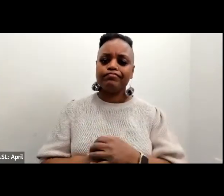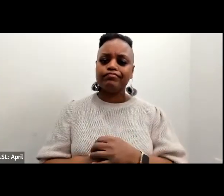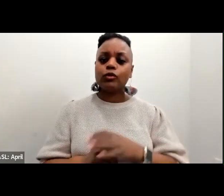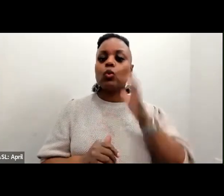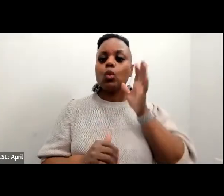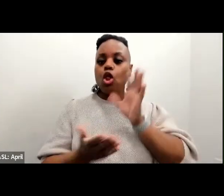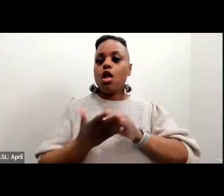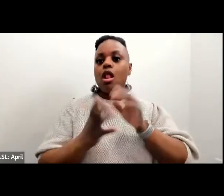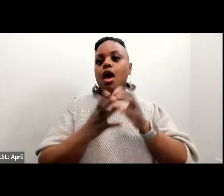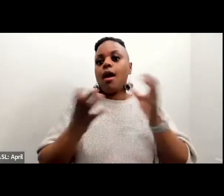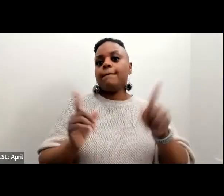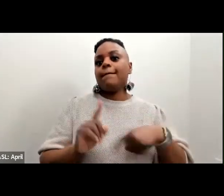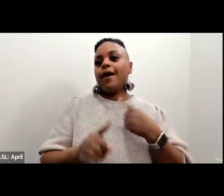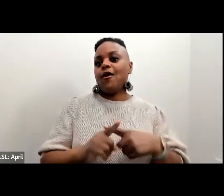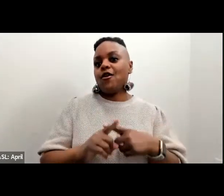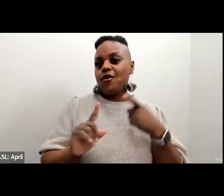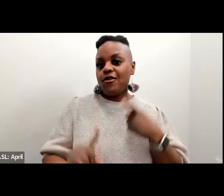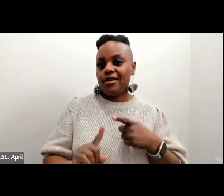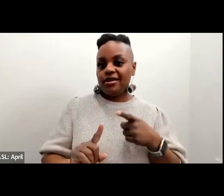And